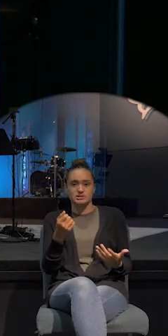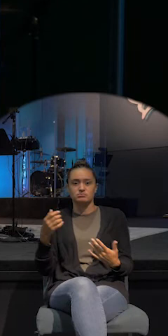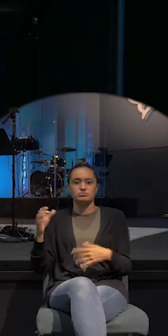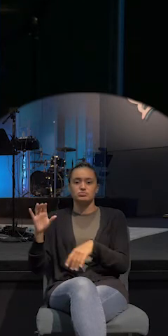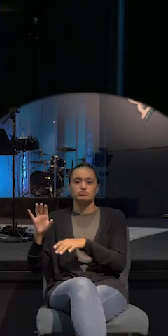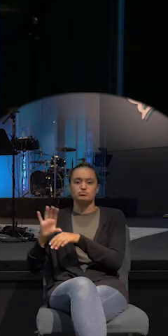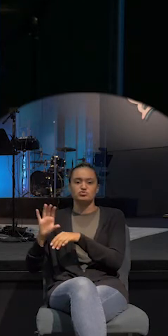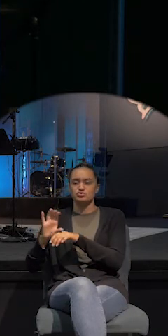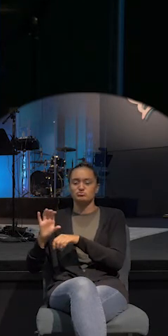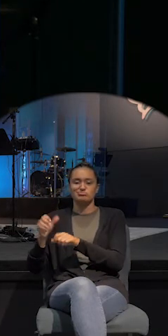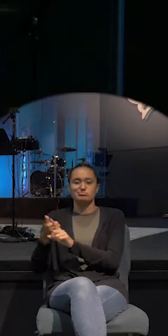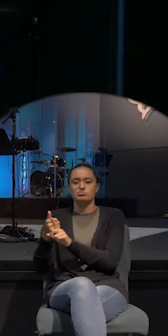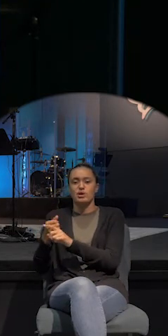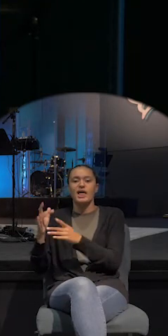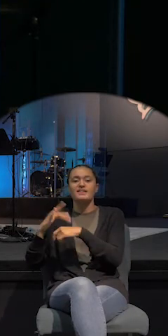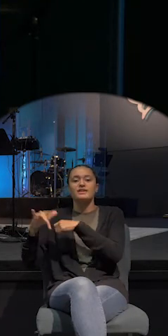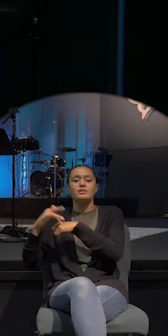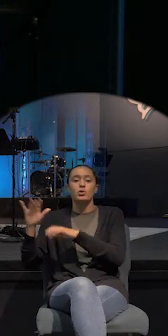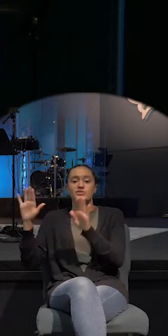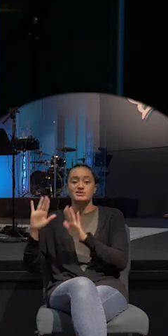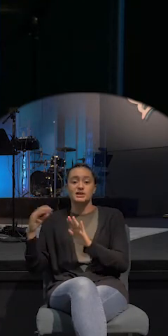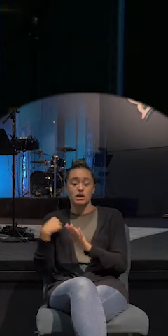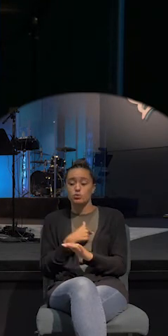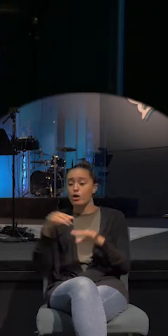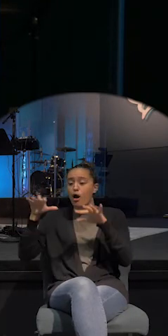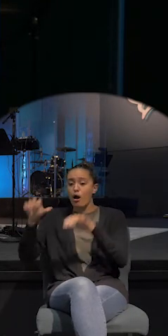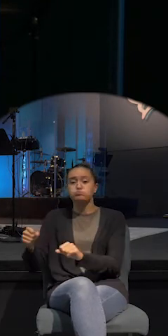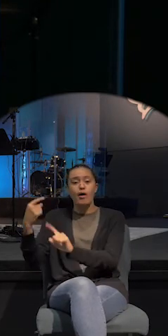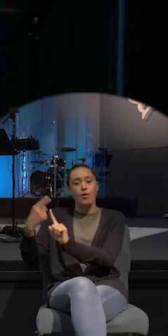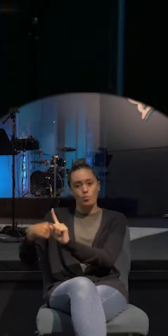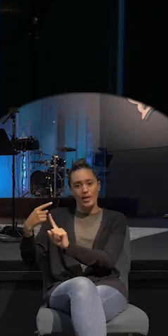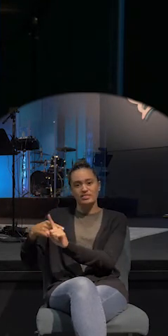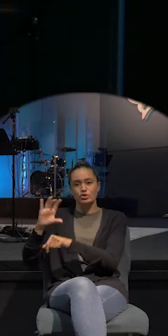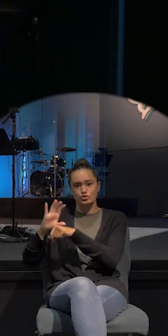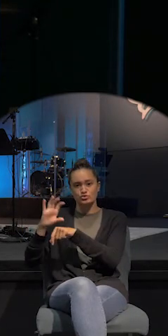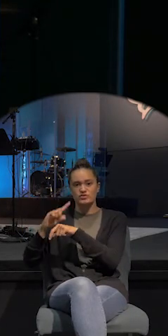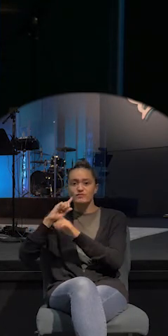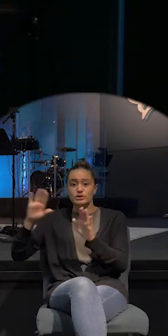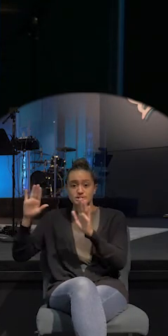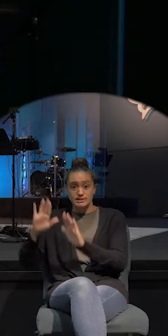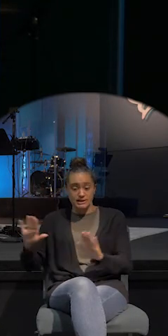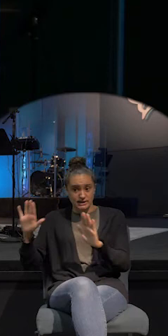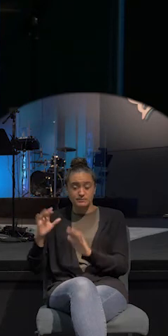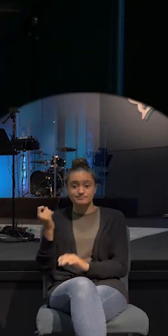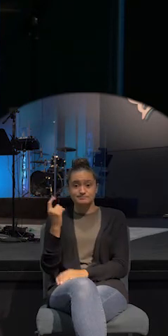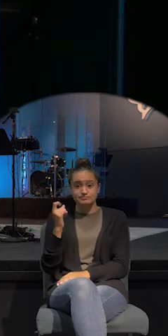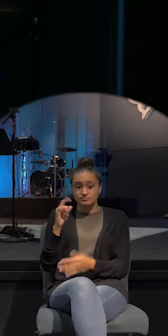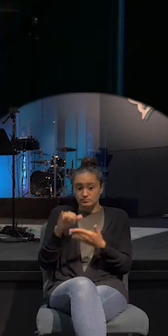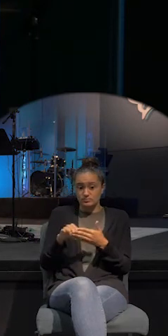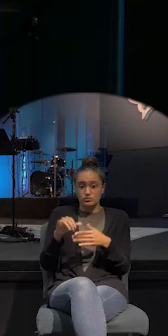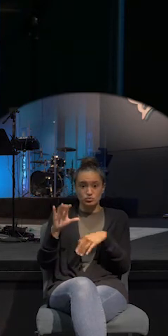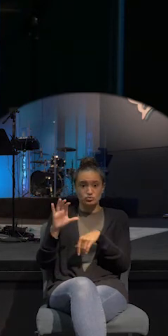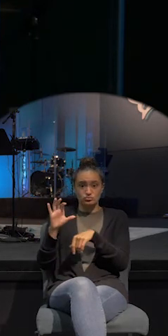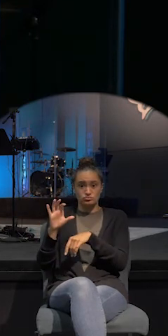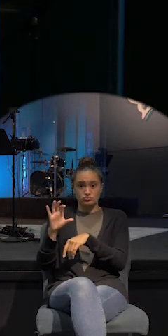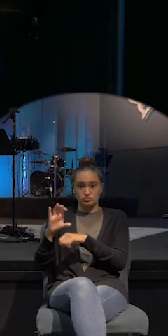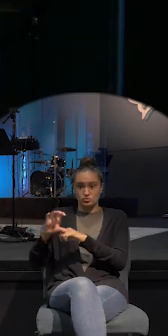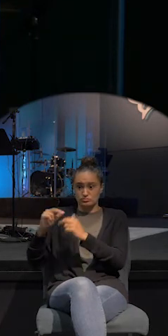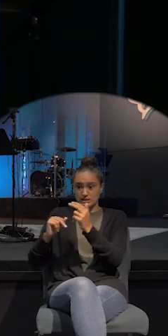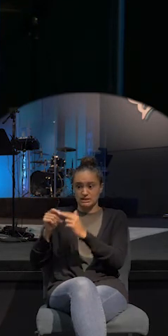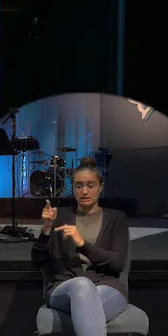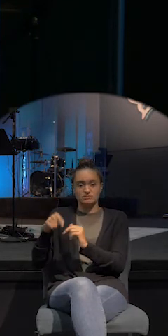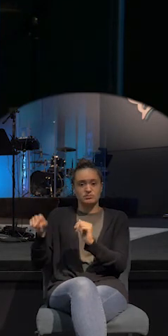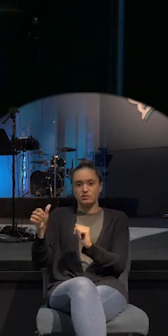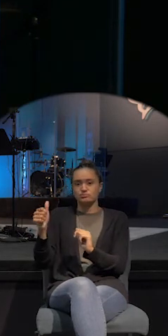open on Sunday, and so we were able to rent the church, but they would not allow us to have on